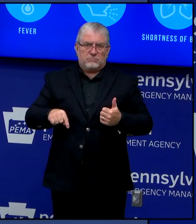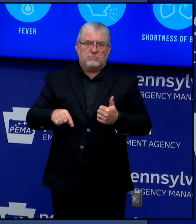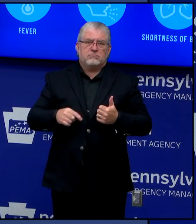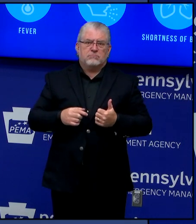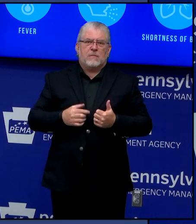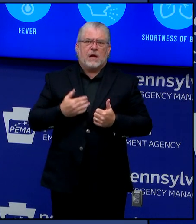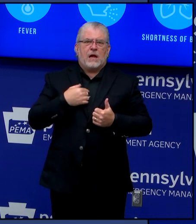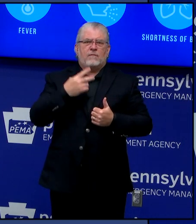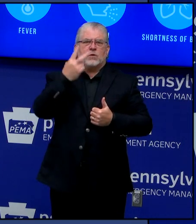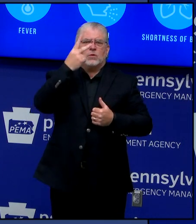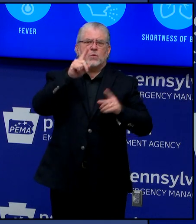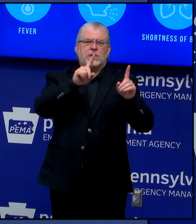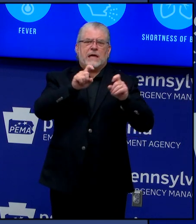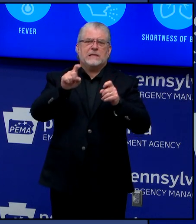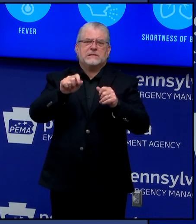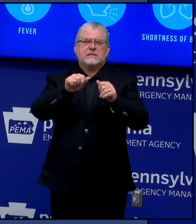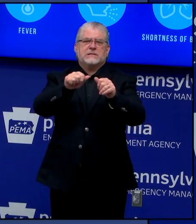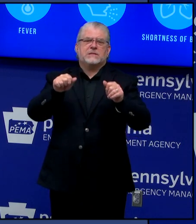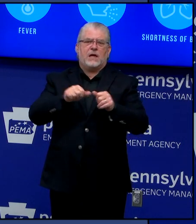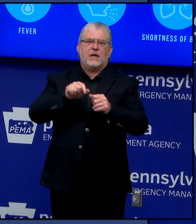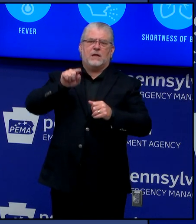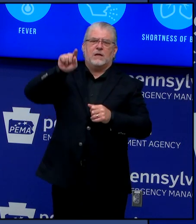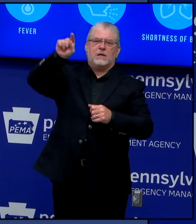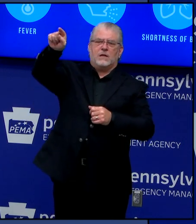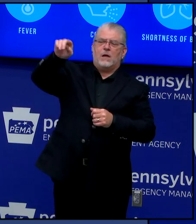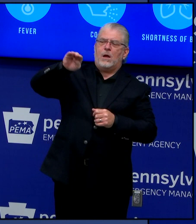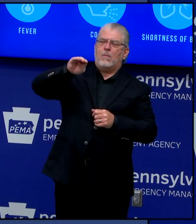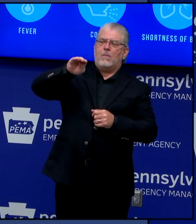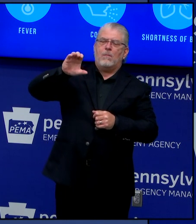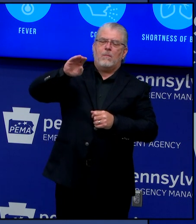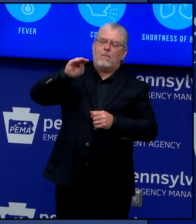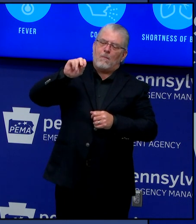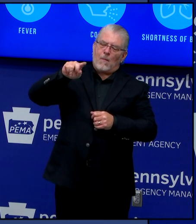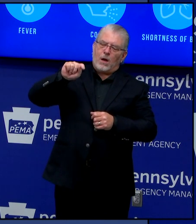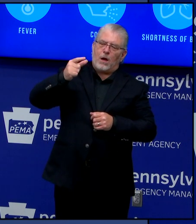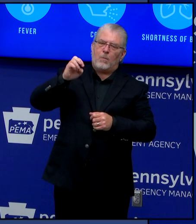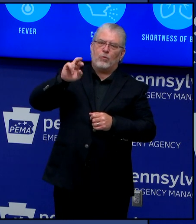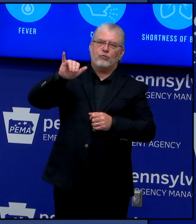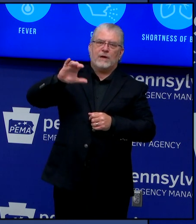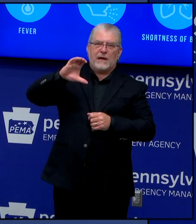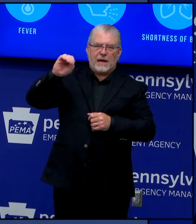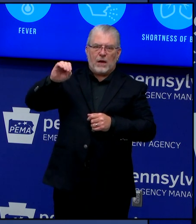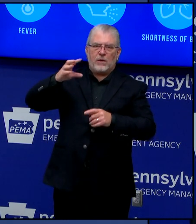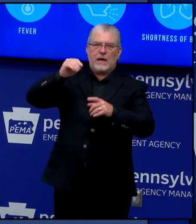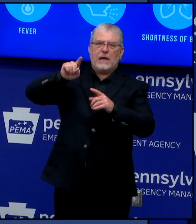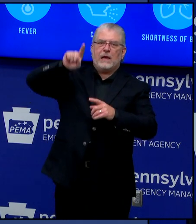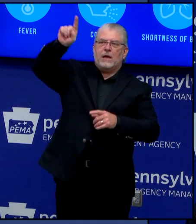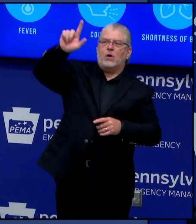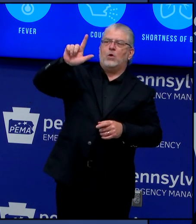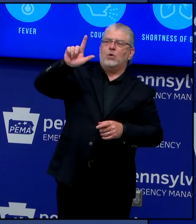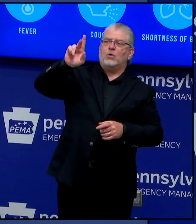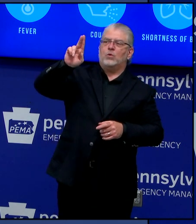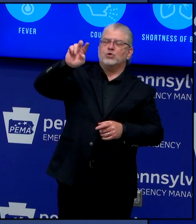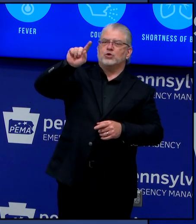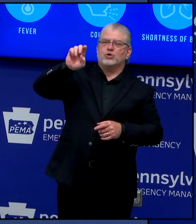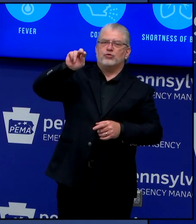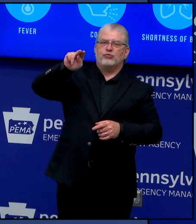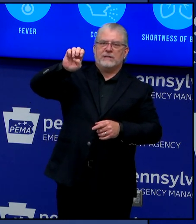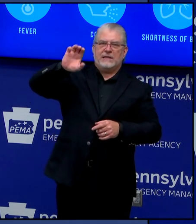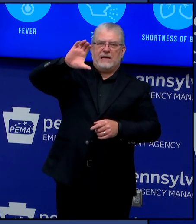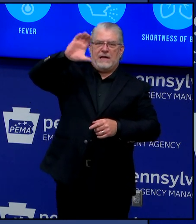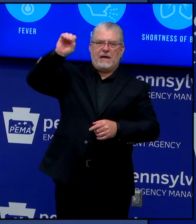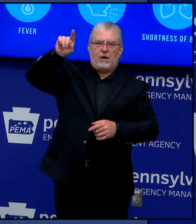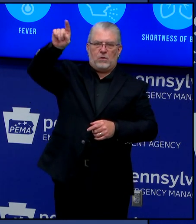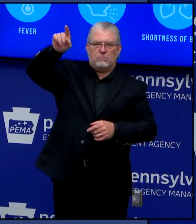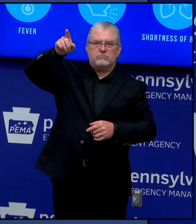one in Montgomery County and the other in Luzerne County in Wilkes-Barre. Actually, those tests go right to our laboratory in